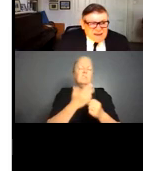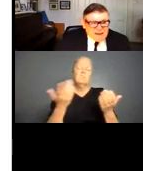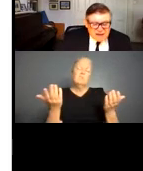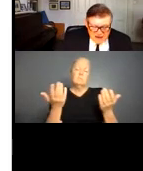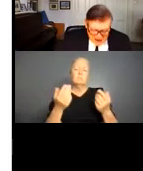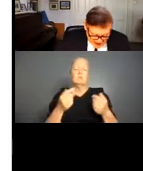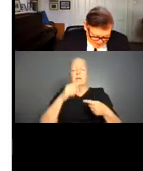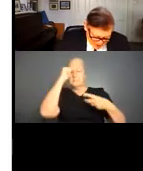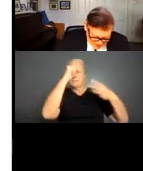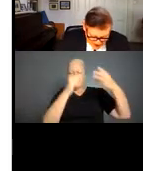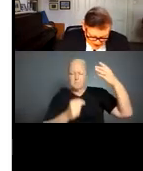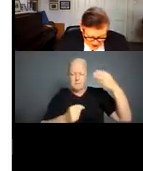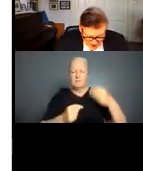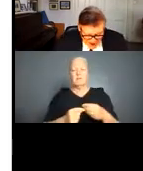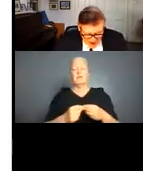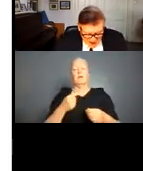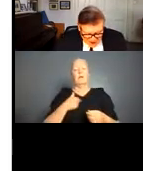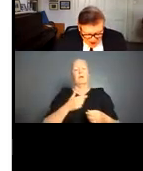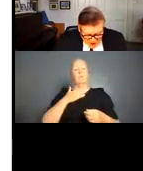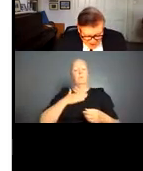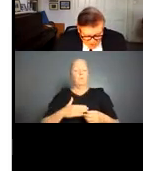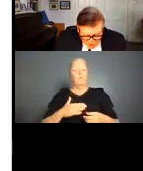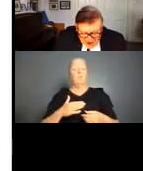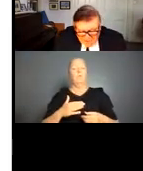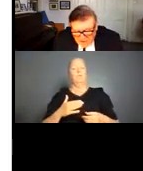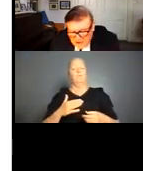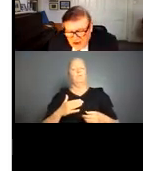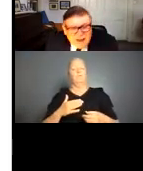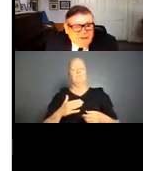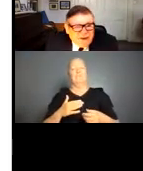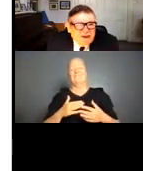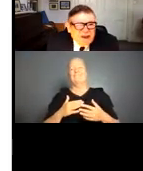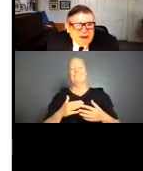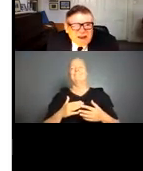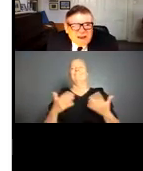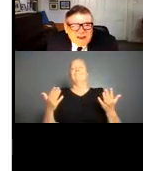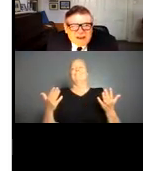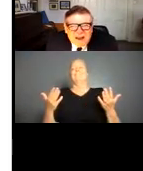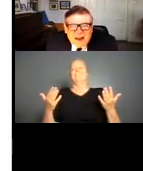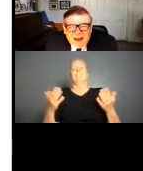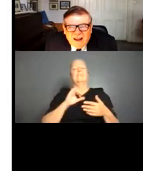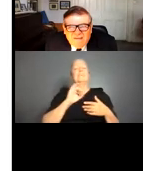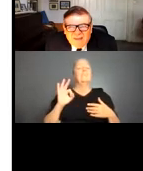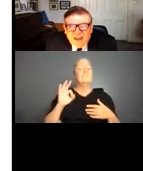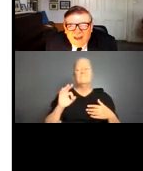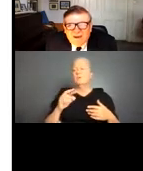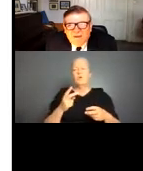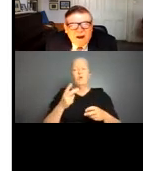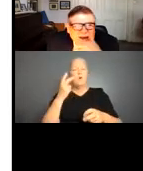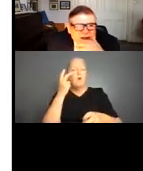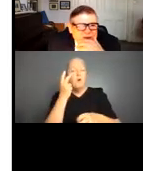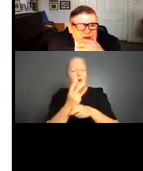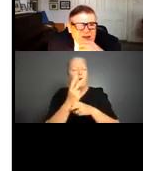to just end up with really what happens in difficult situations. It's